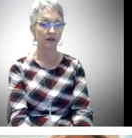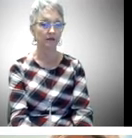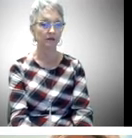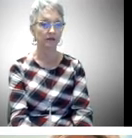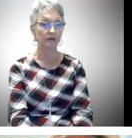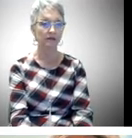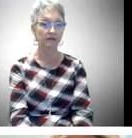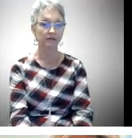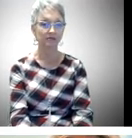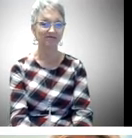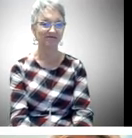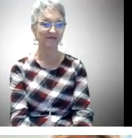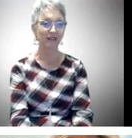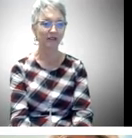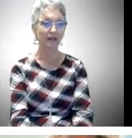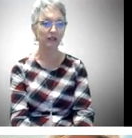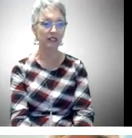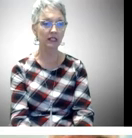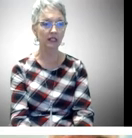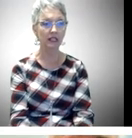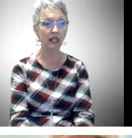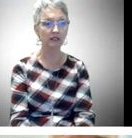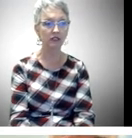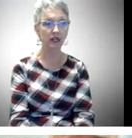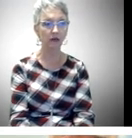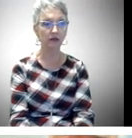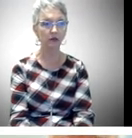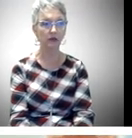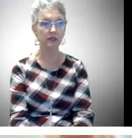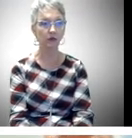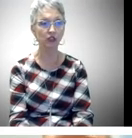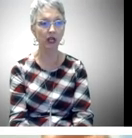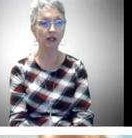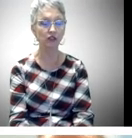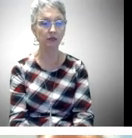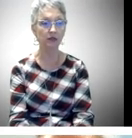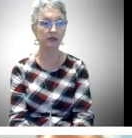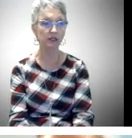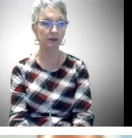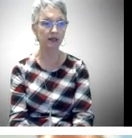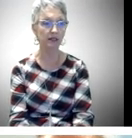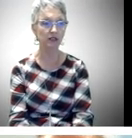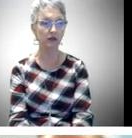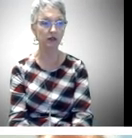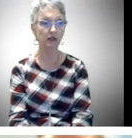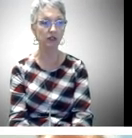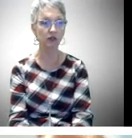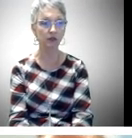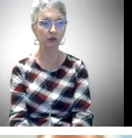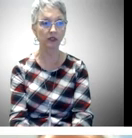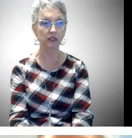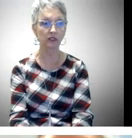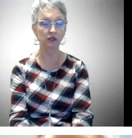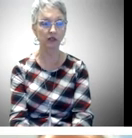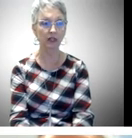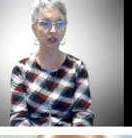yet. We got to change the law. Next slide. Have you seen any cases yet where someone challenged a person's capacity to enter into a